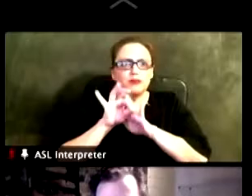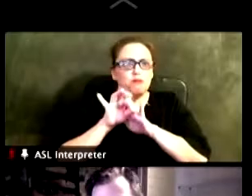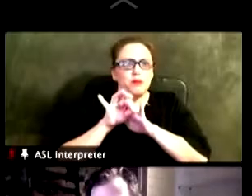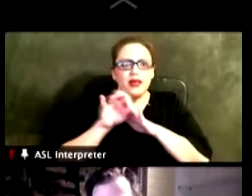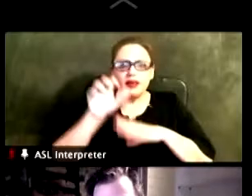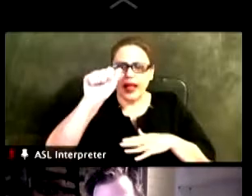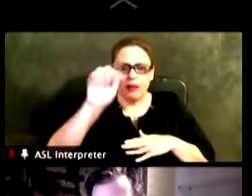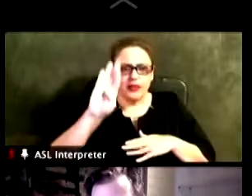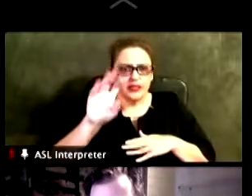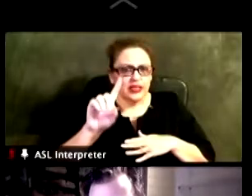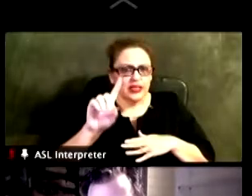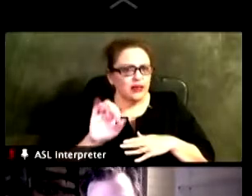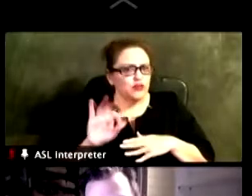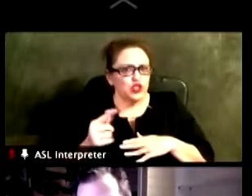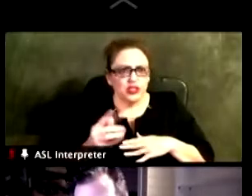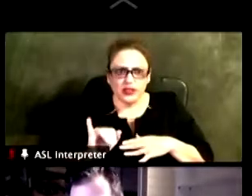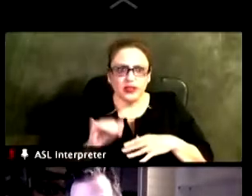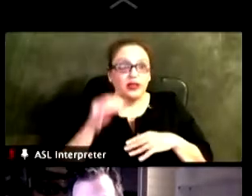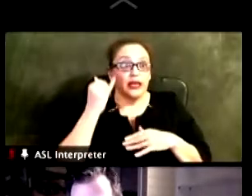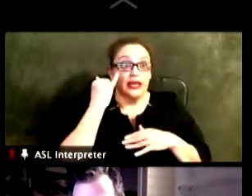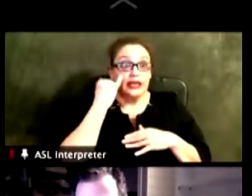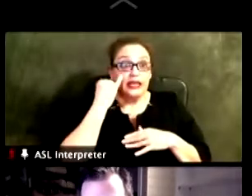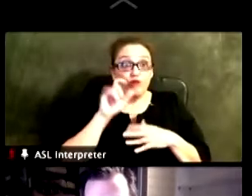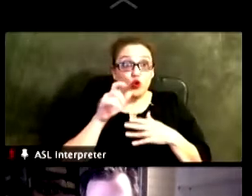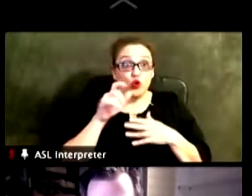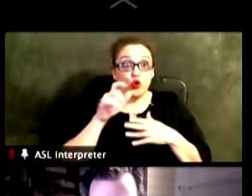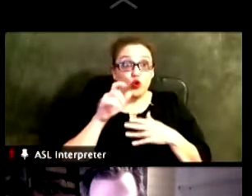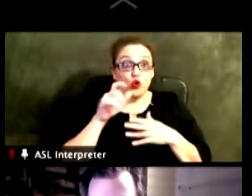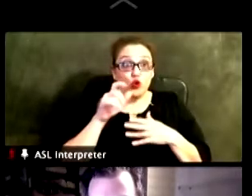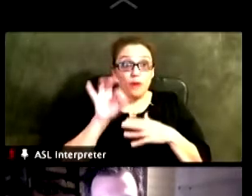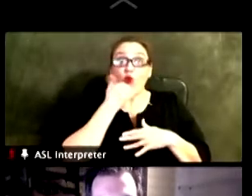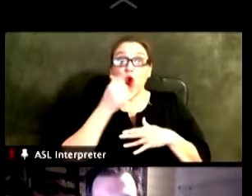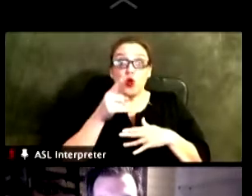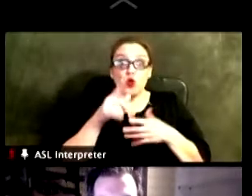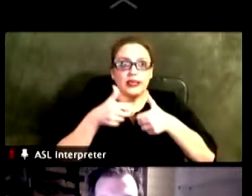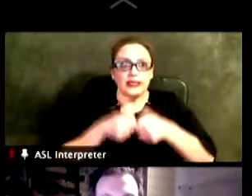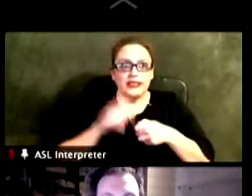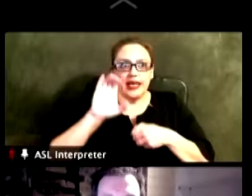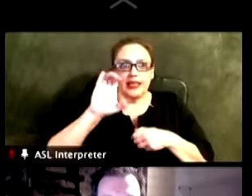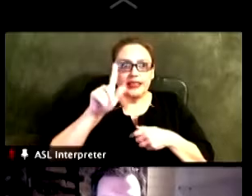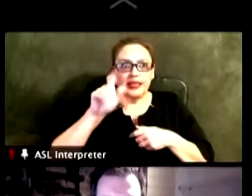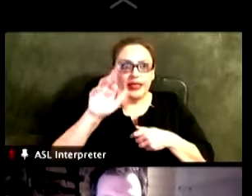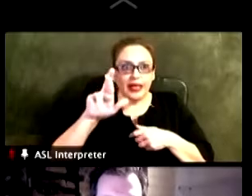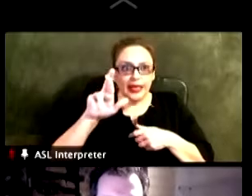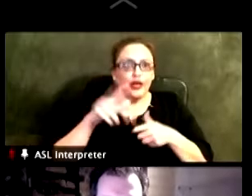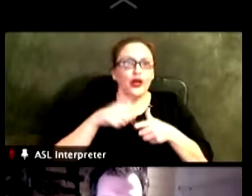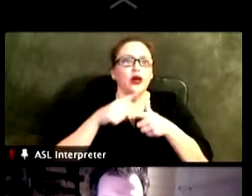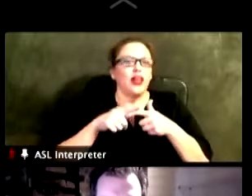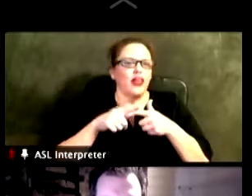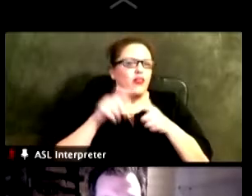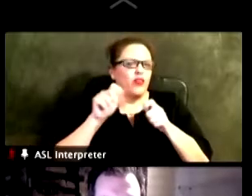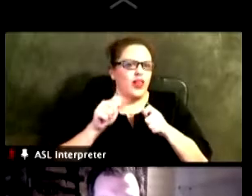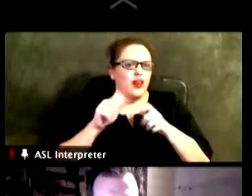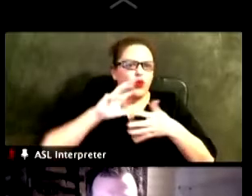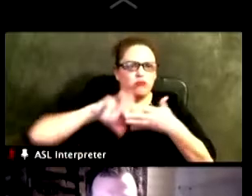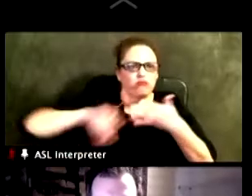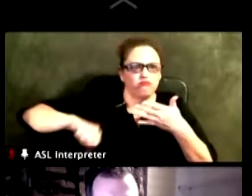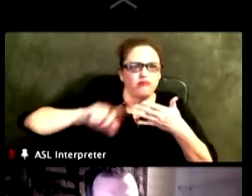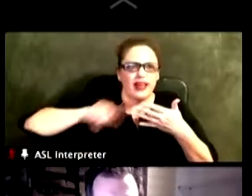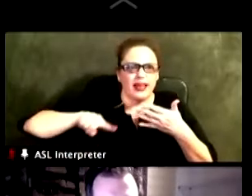some reason you picked the wrong one, you can text clear and it will take away your answer and you can go again. The web users can just go to that